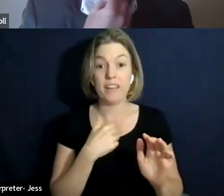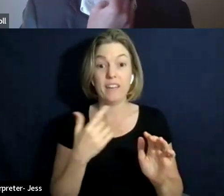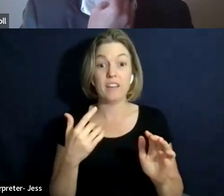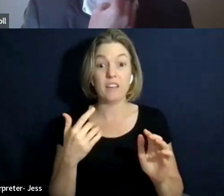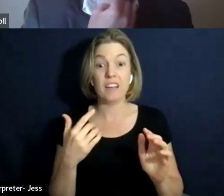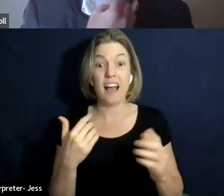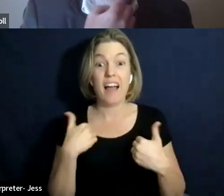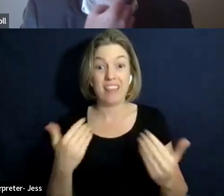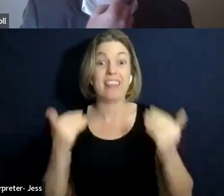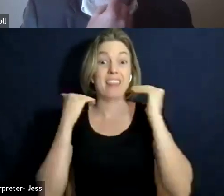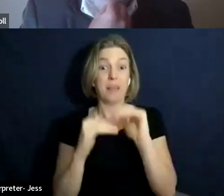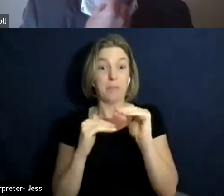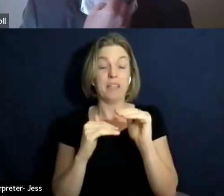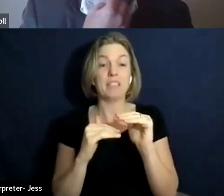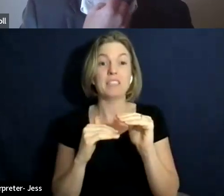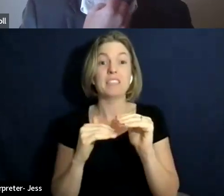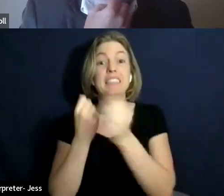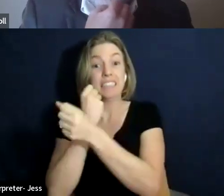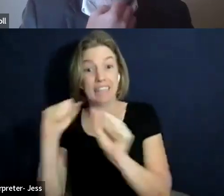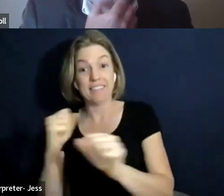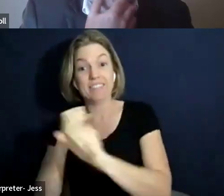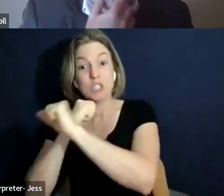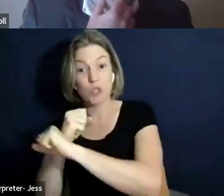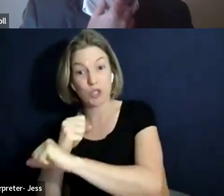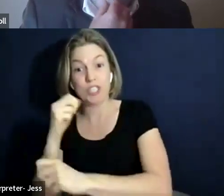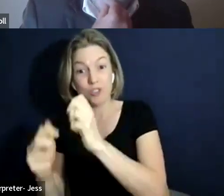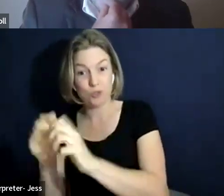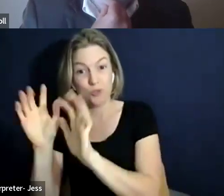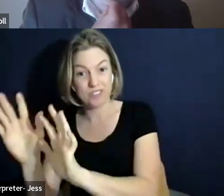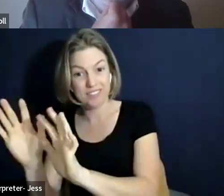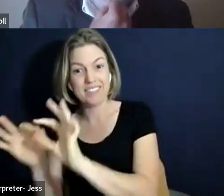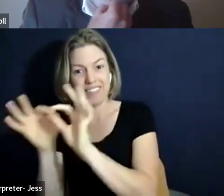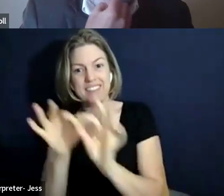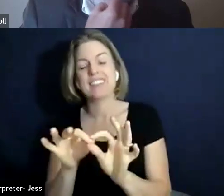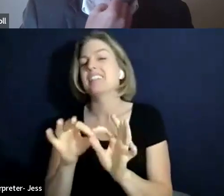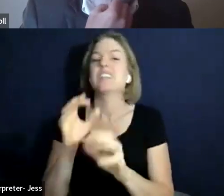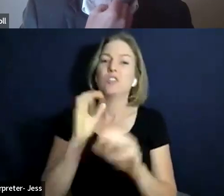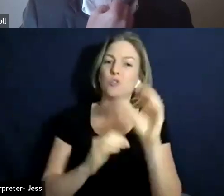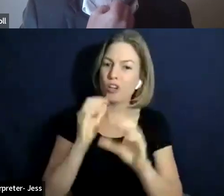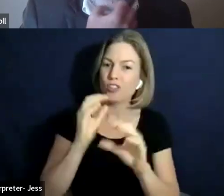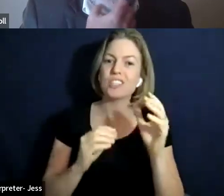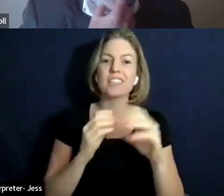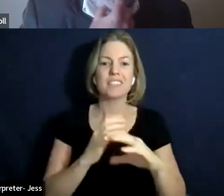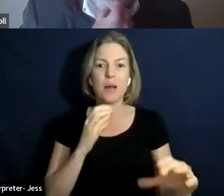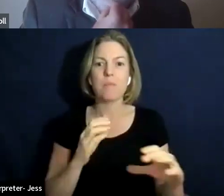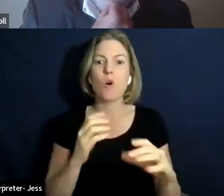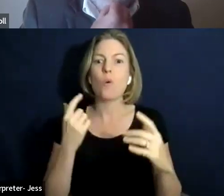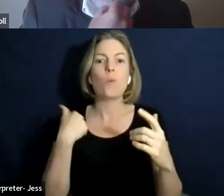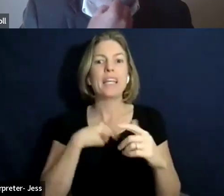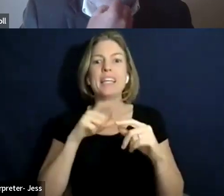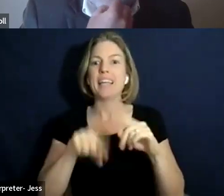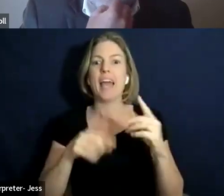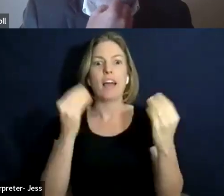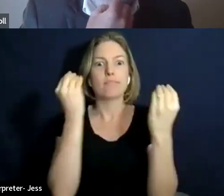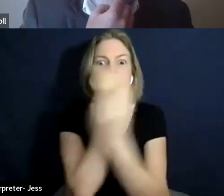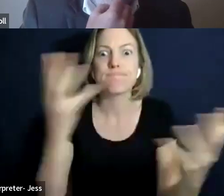is, we do have safety and security issues around our operation in our tunnels and what information we can and can't